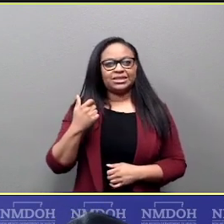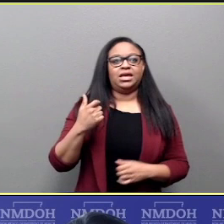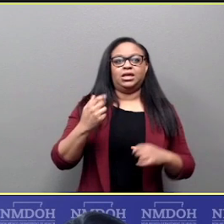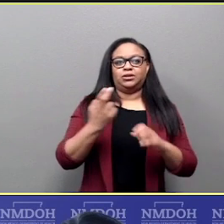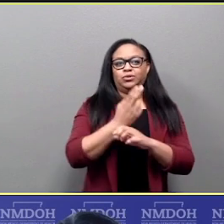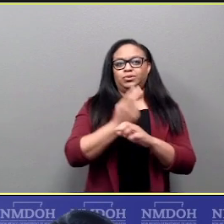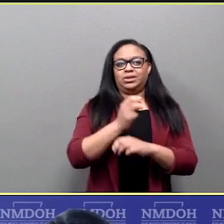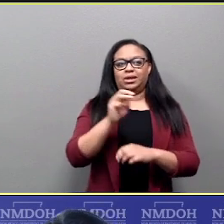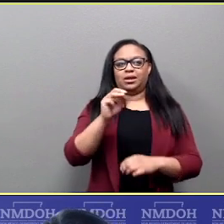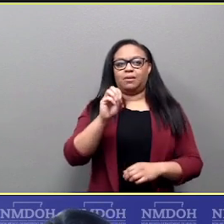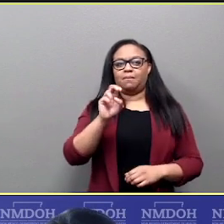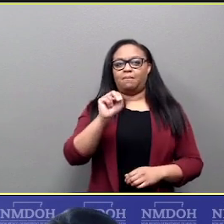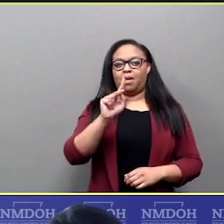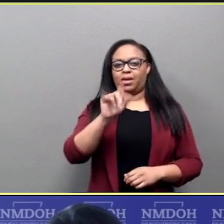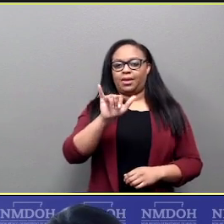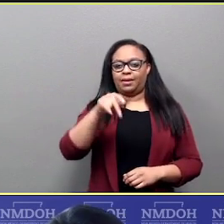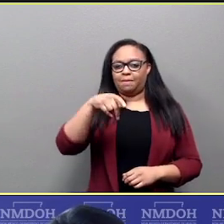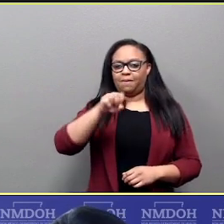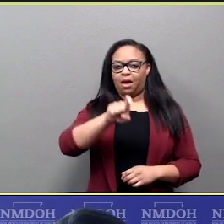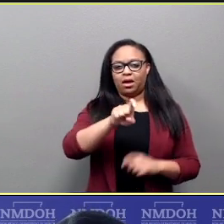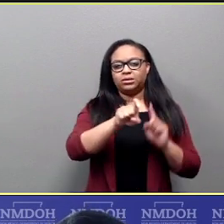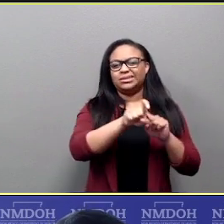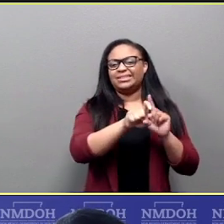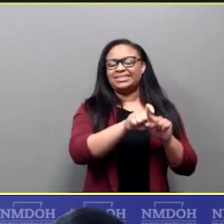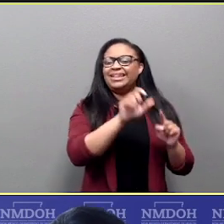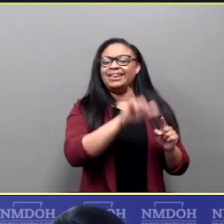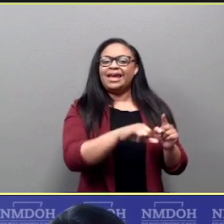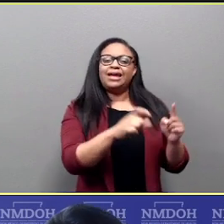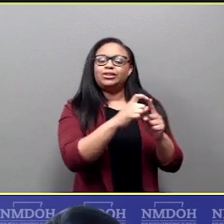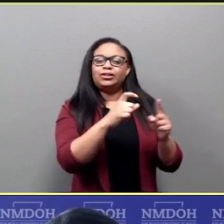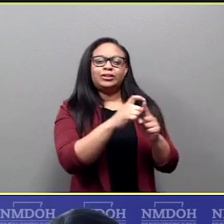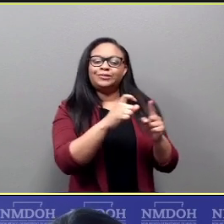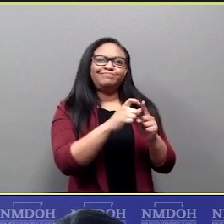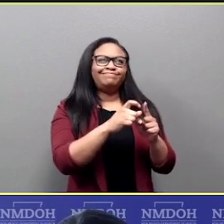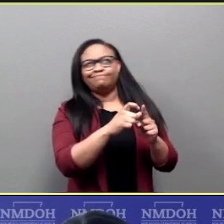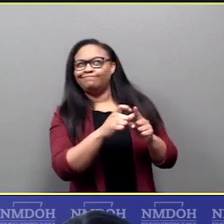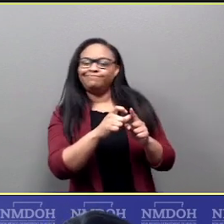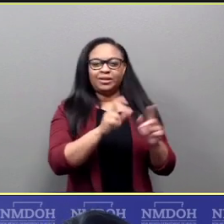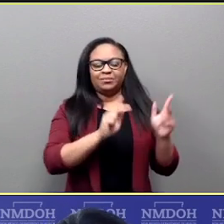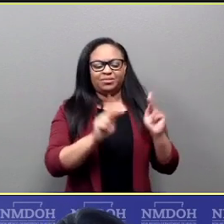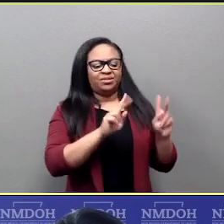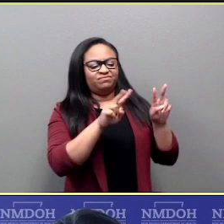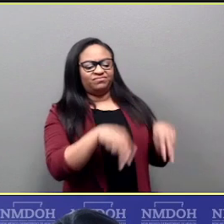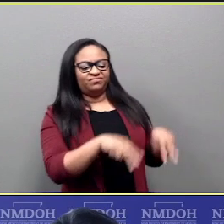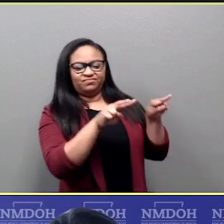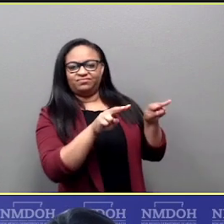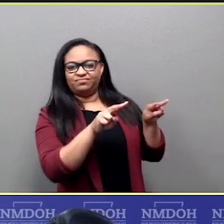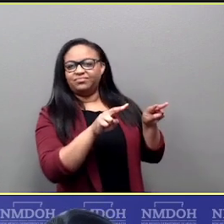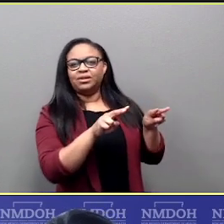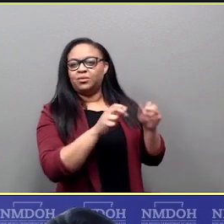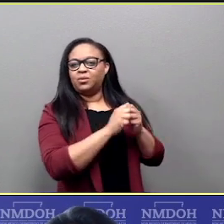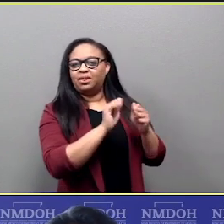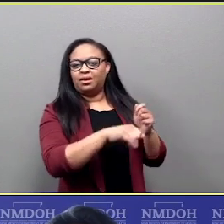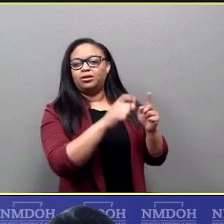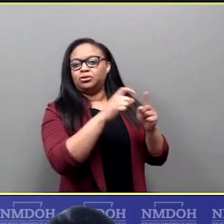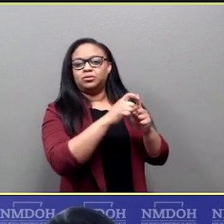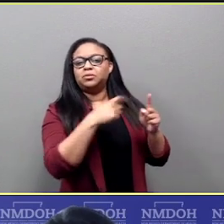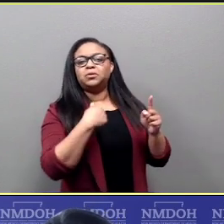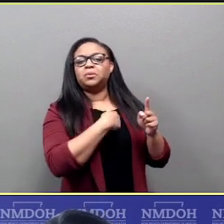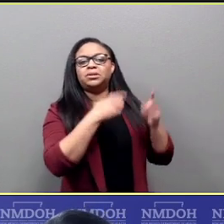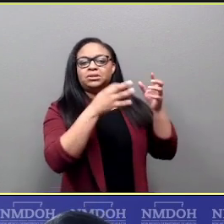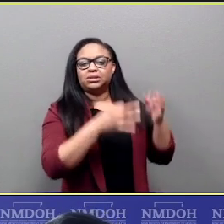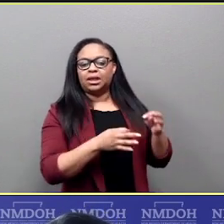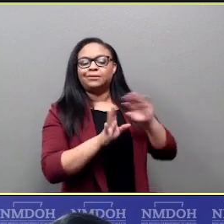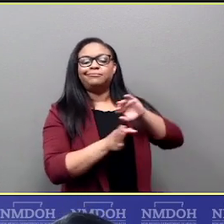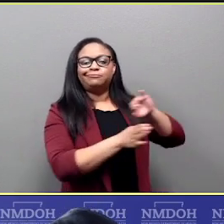CDC. And we just want to shout out to the great mpox team we have at DOH. These